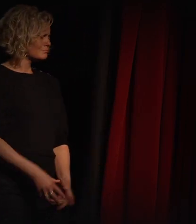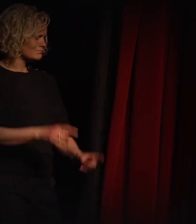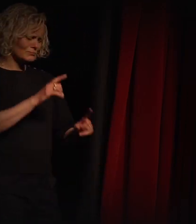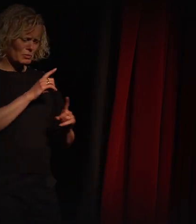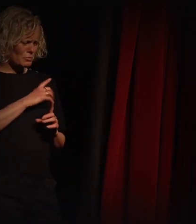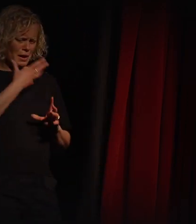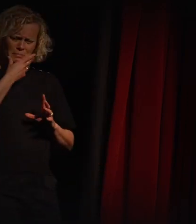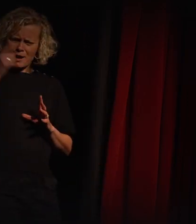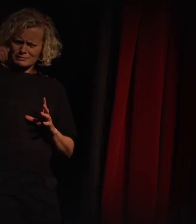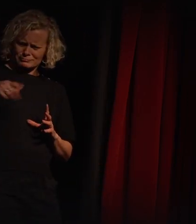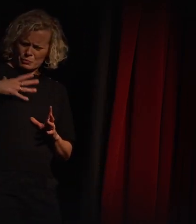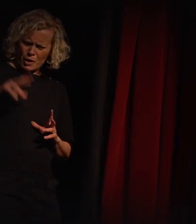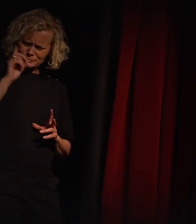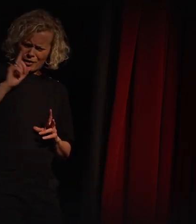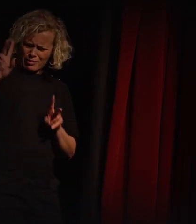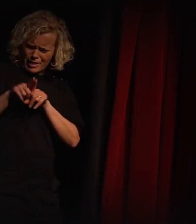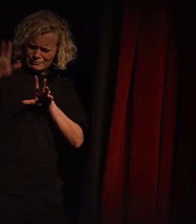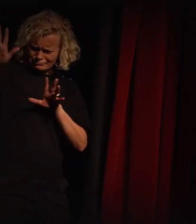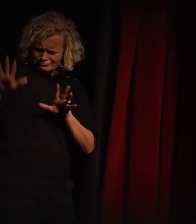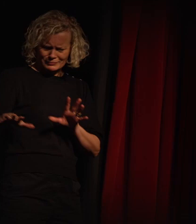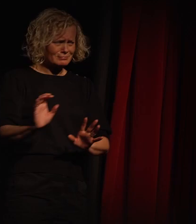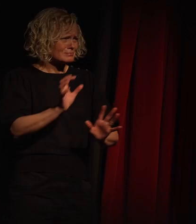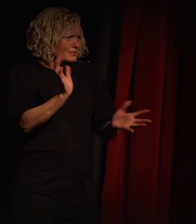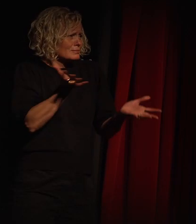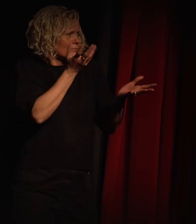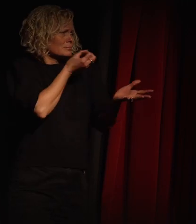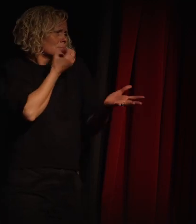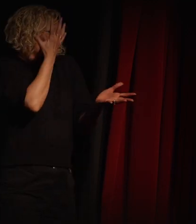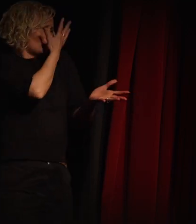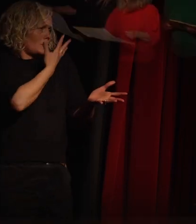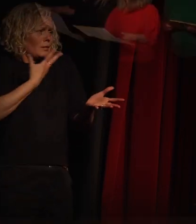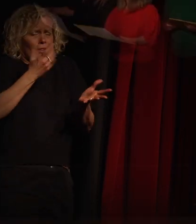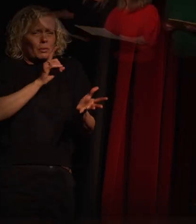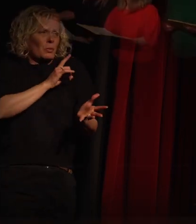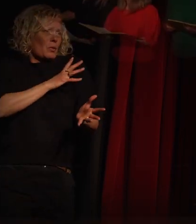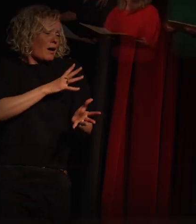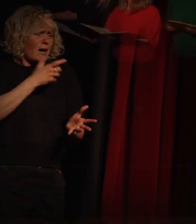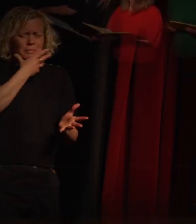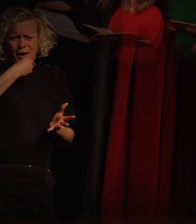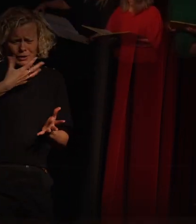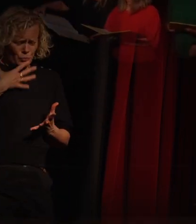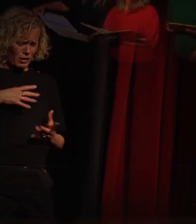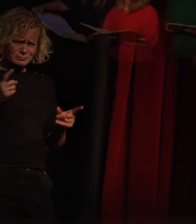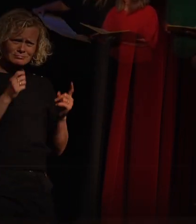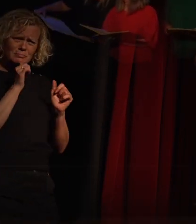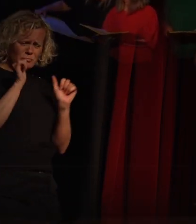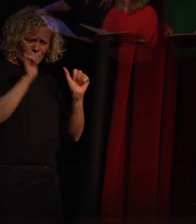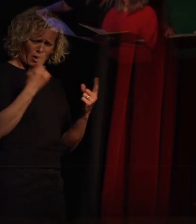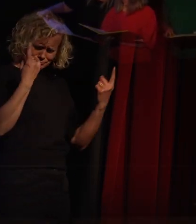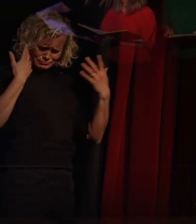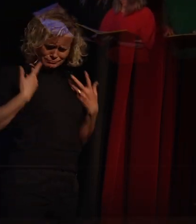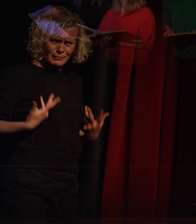Why would a fella want a girl like her, a frail and fluffy beauty? Why can't a fella ever once prefer